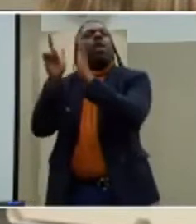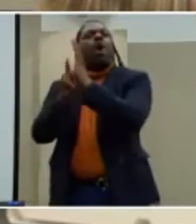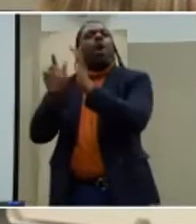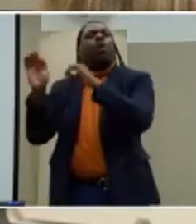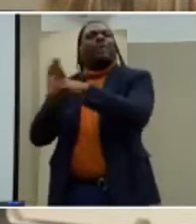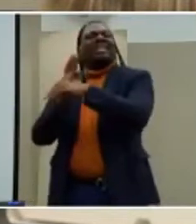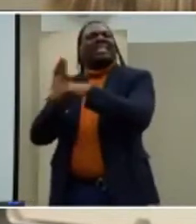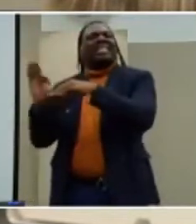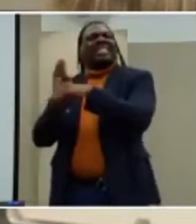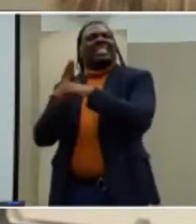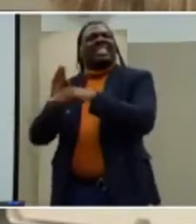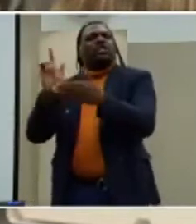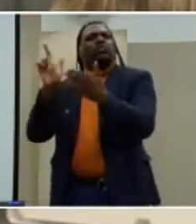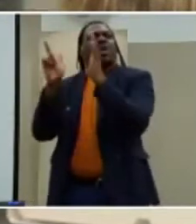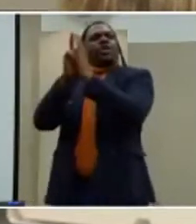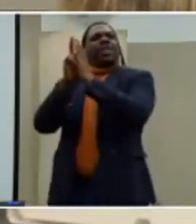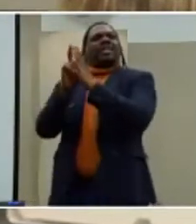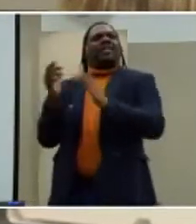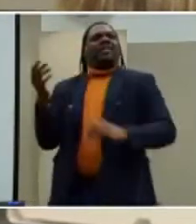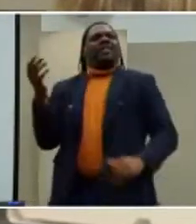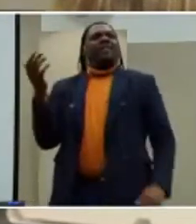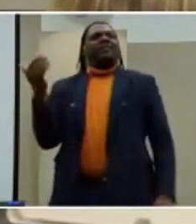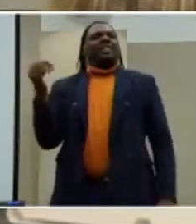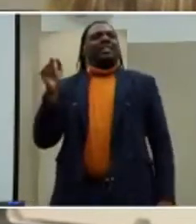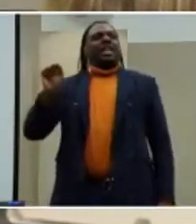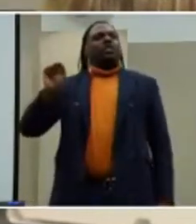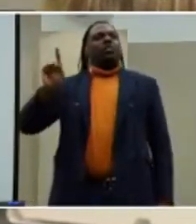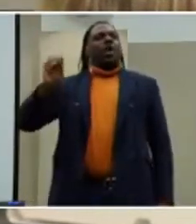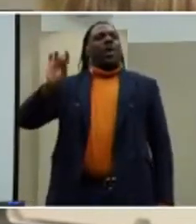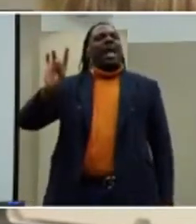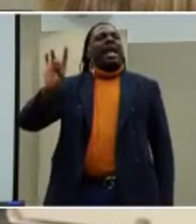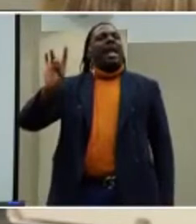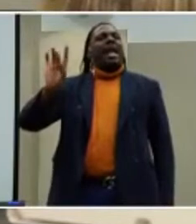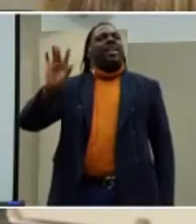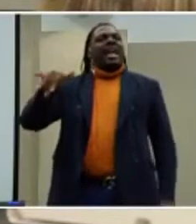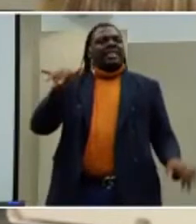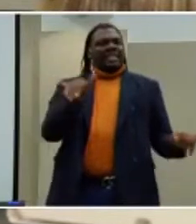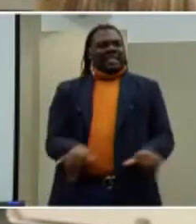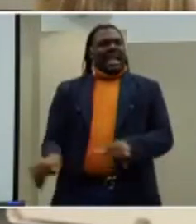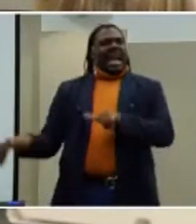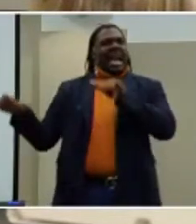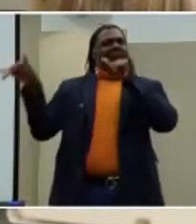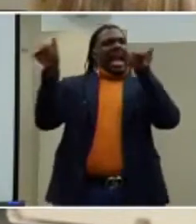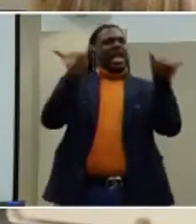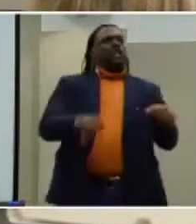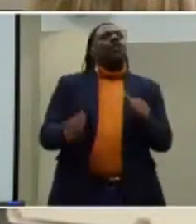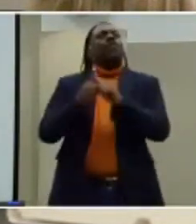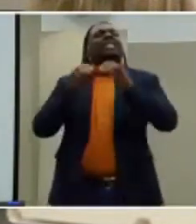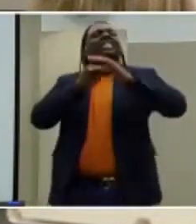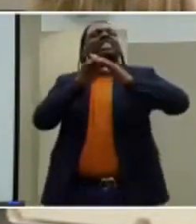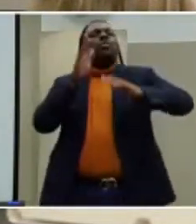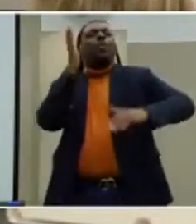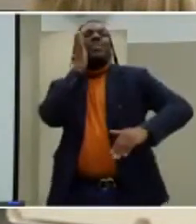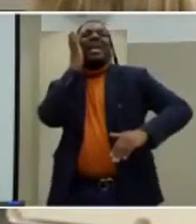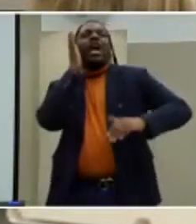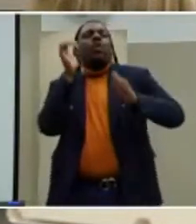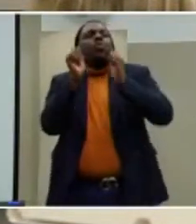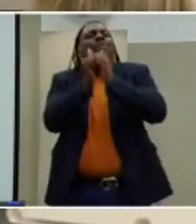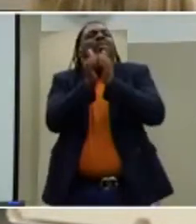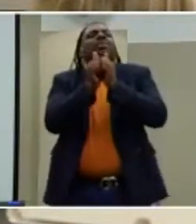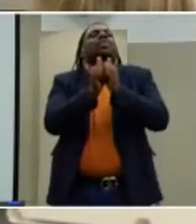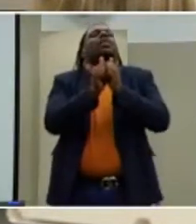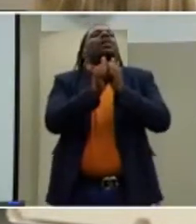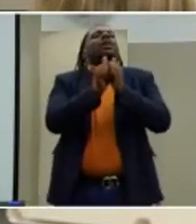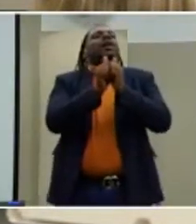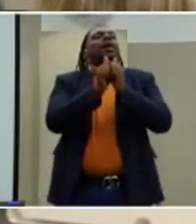Business Regulation 15-108, sets forth standards for accessible beds with allowance